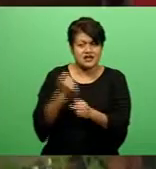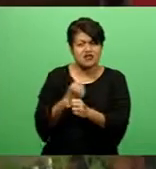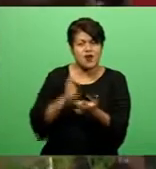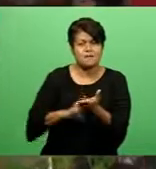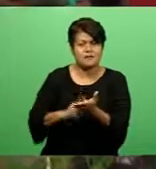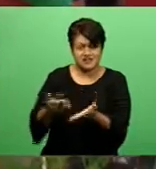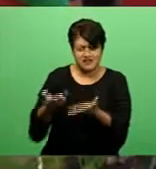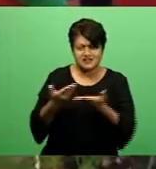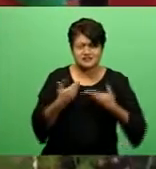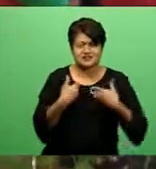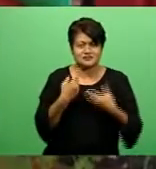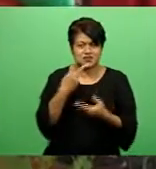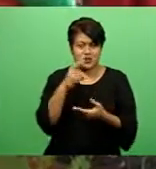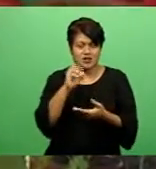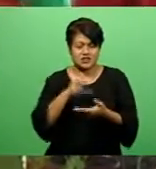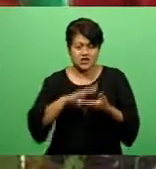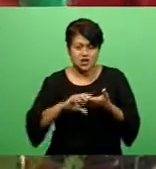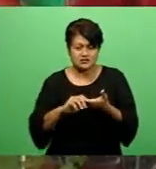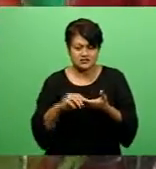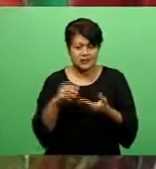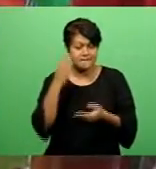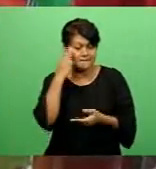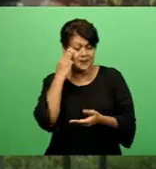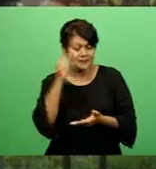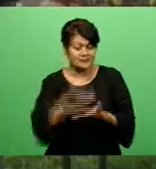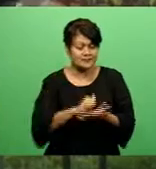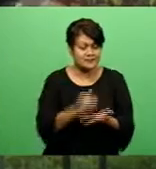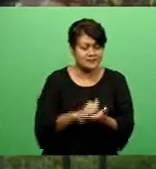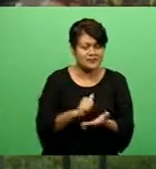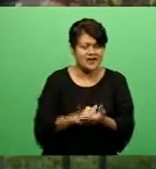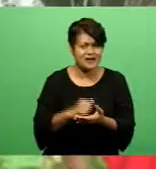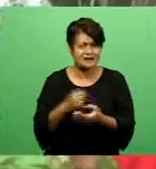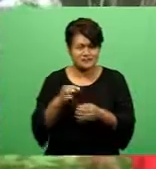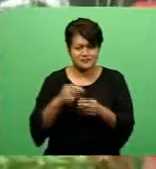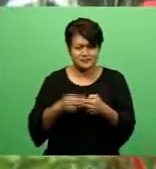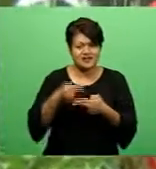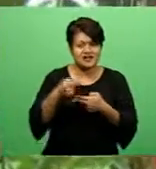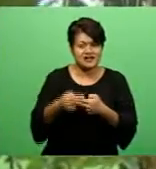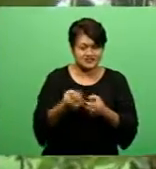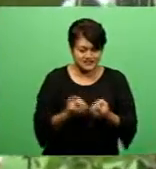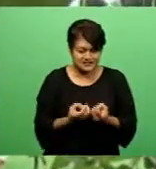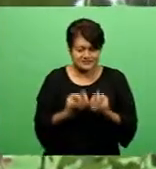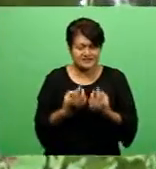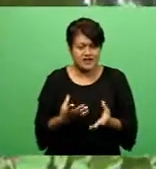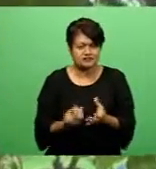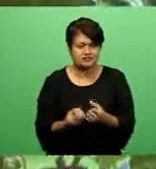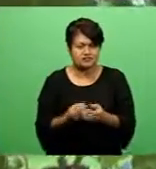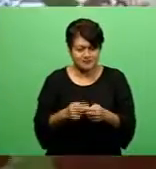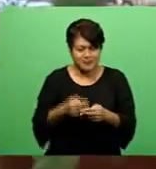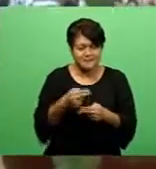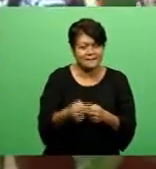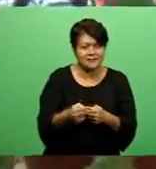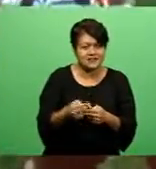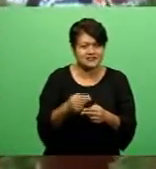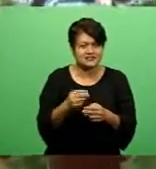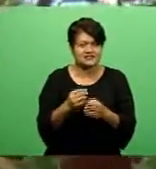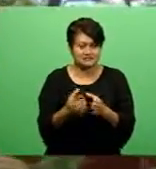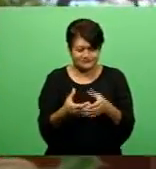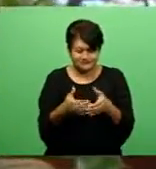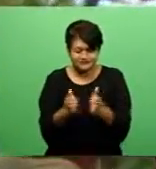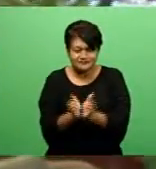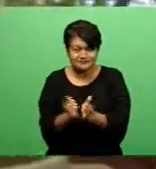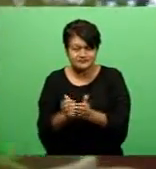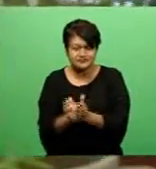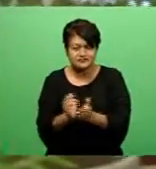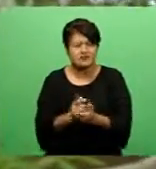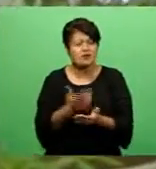some plants for her, so I went in with her and I went and bought some plants, some starters. Cheryl says the money earned today will contribute towards the